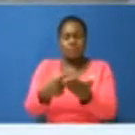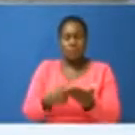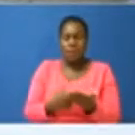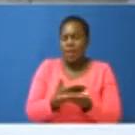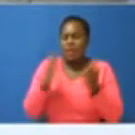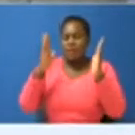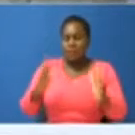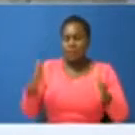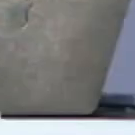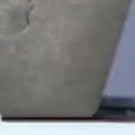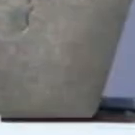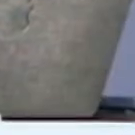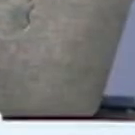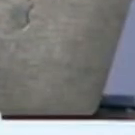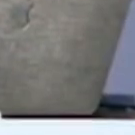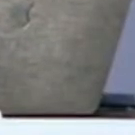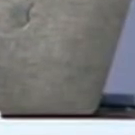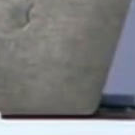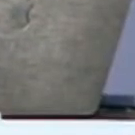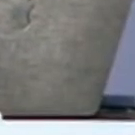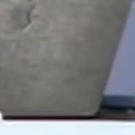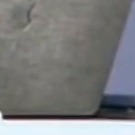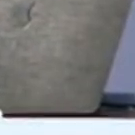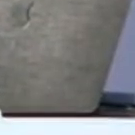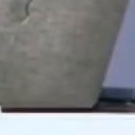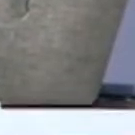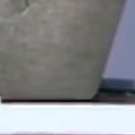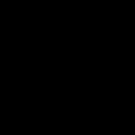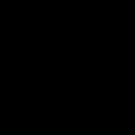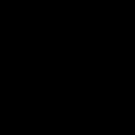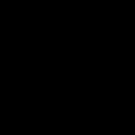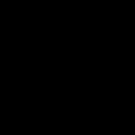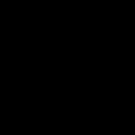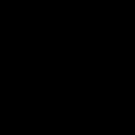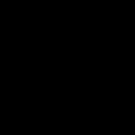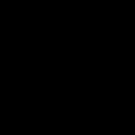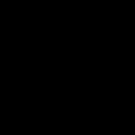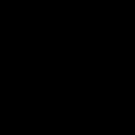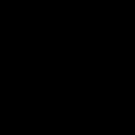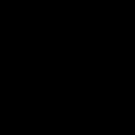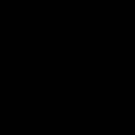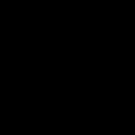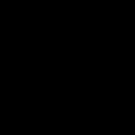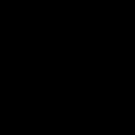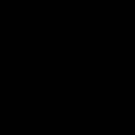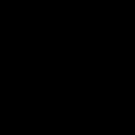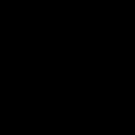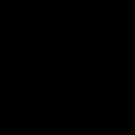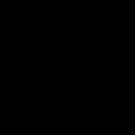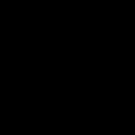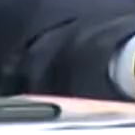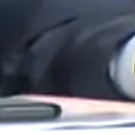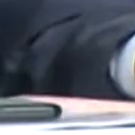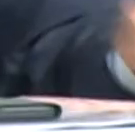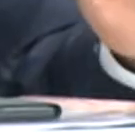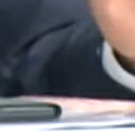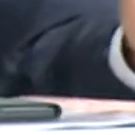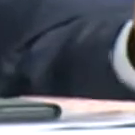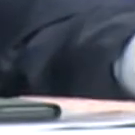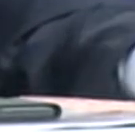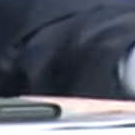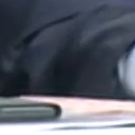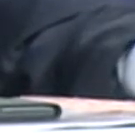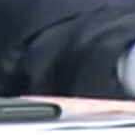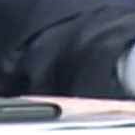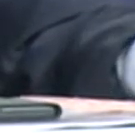everyone focused on those two yeah okay now of course my colleagues have said a lot about uh the the debate which which has just ended but i